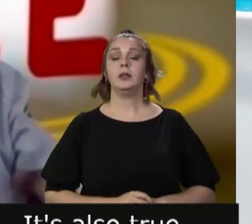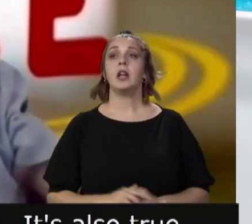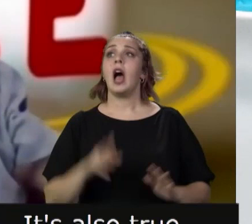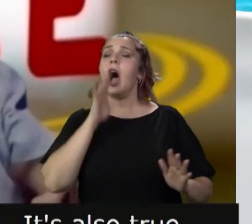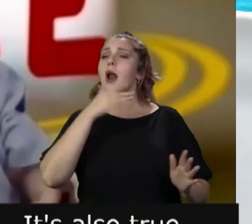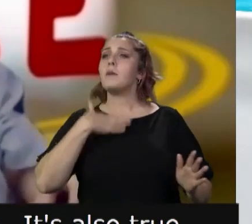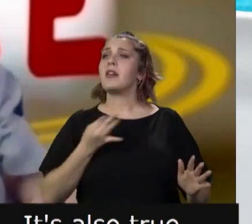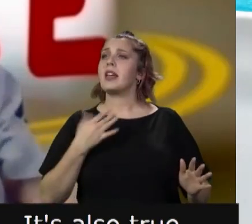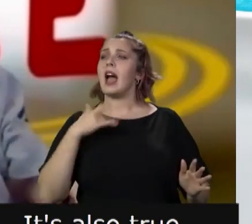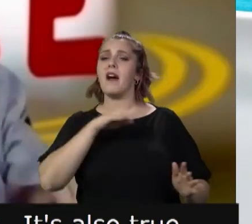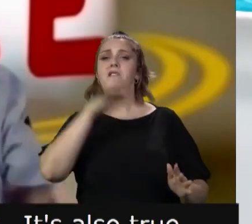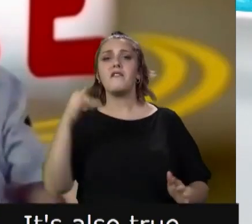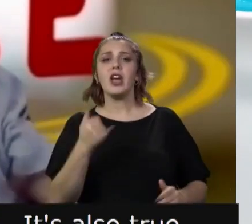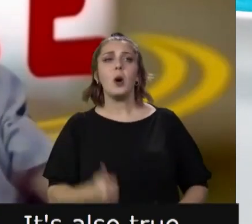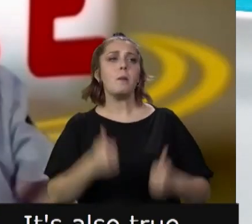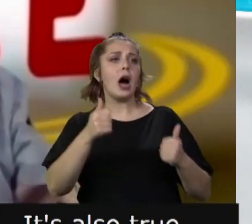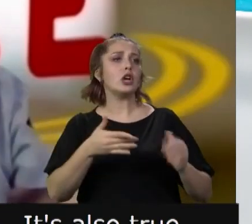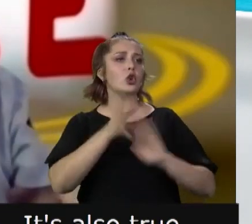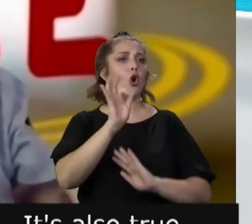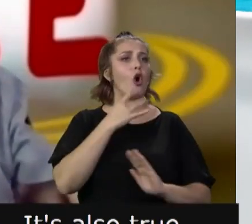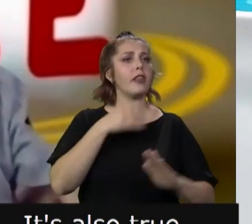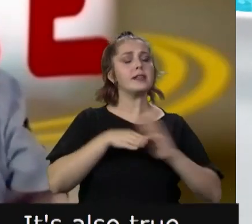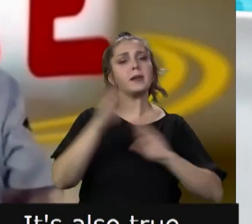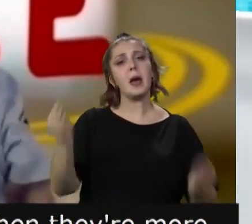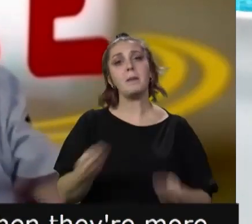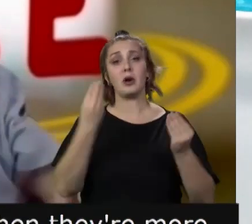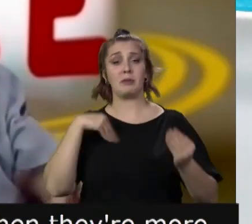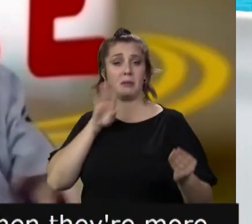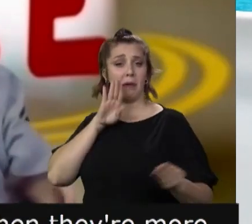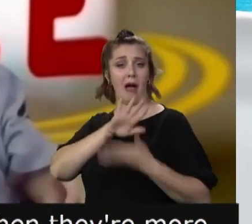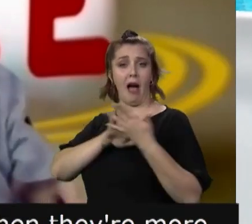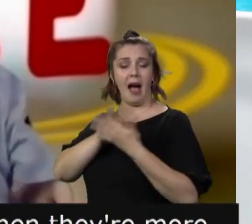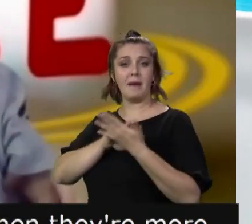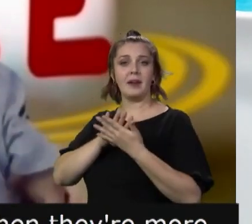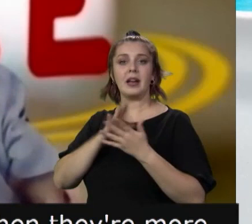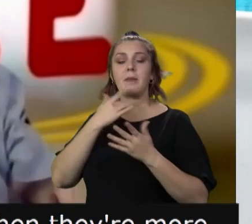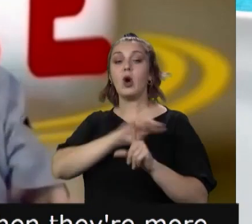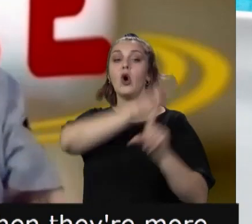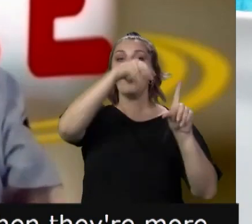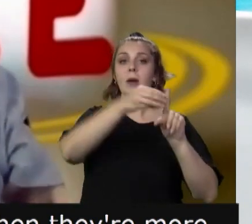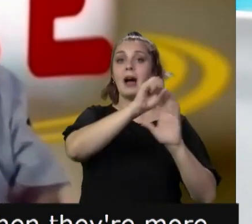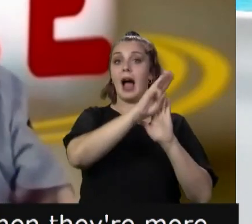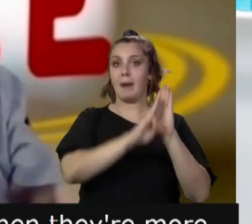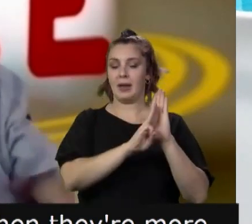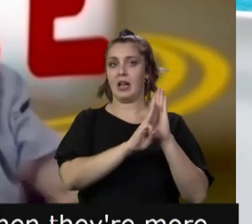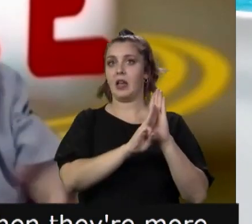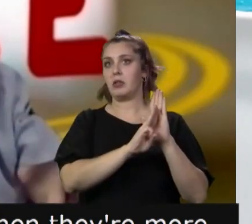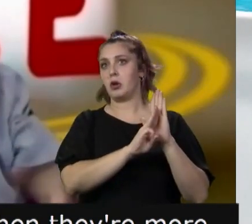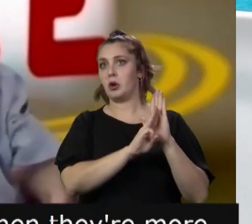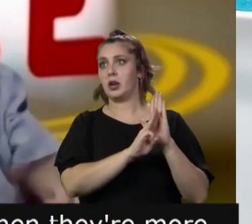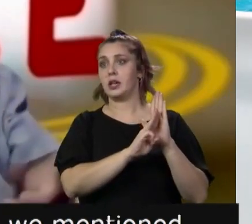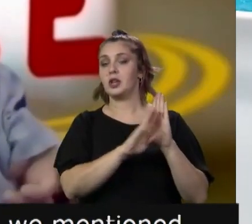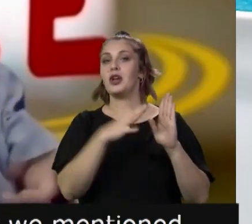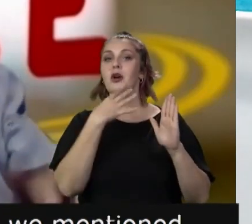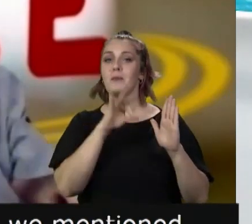when they're more established or when the accessibility is better, as we mentioned earlier, right now the web pages and the